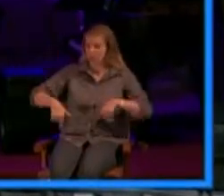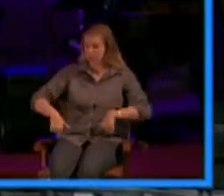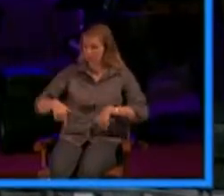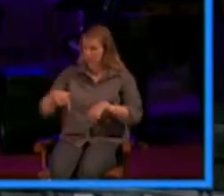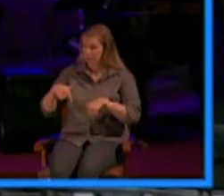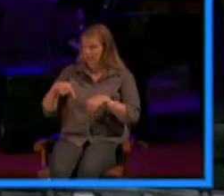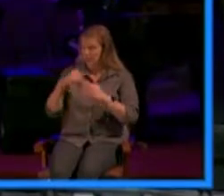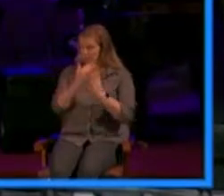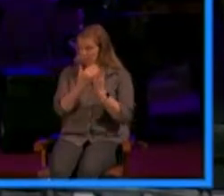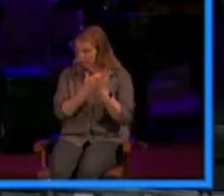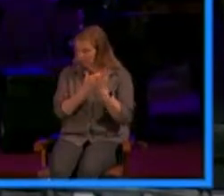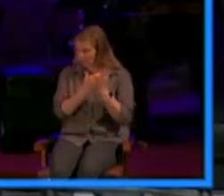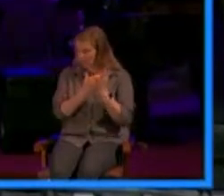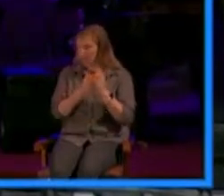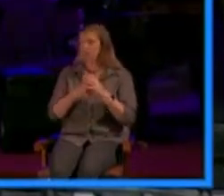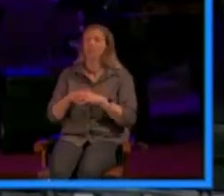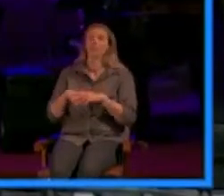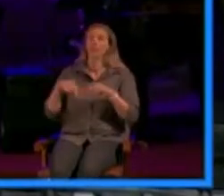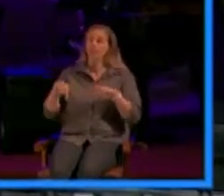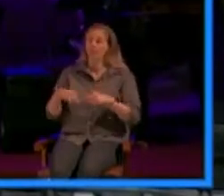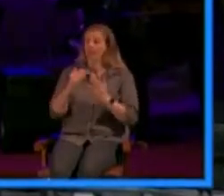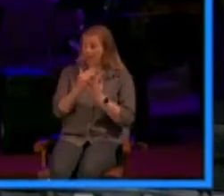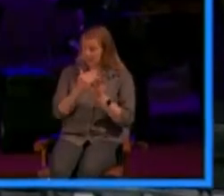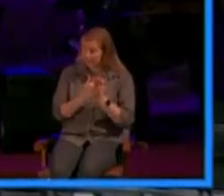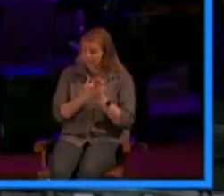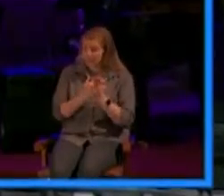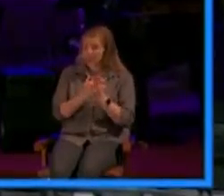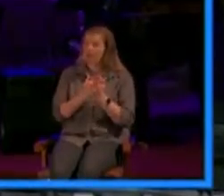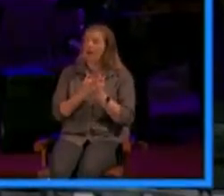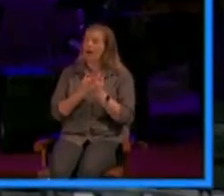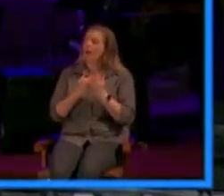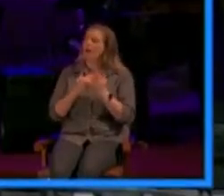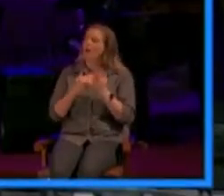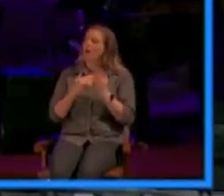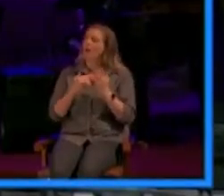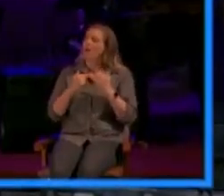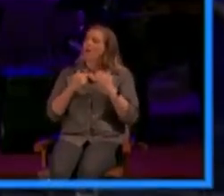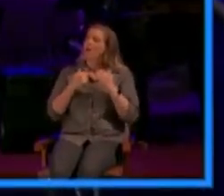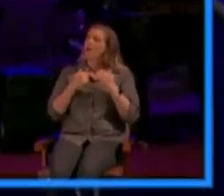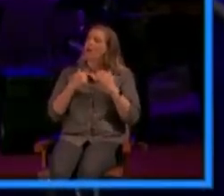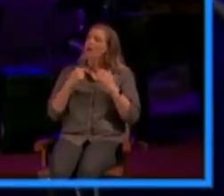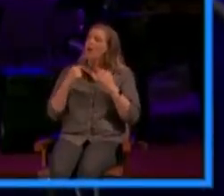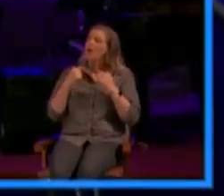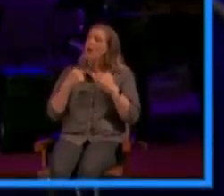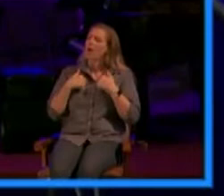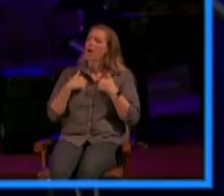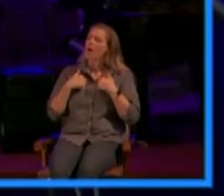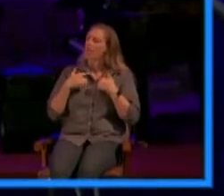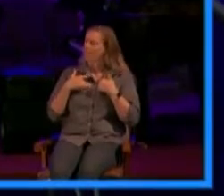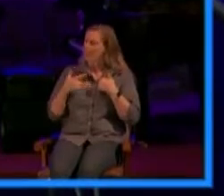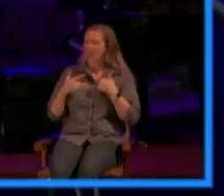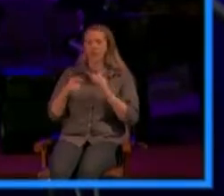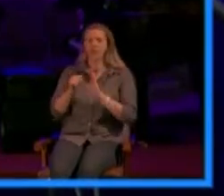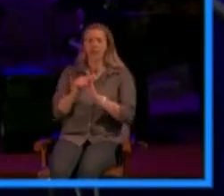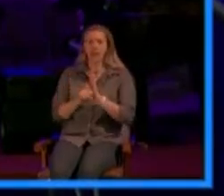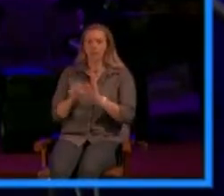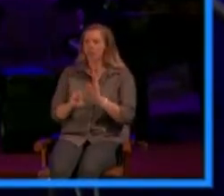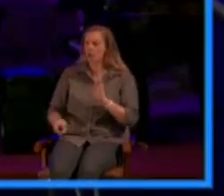though, sort of birthed out of a lot of questions that I get as I travel around the state and really around the